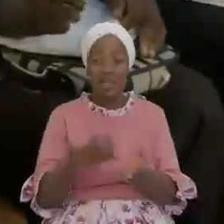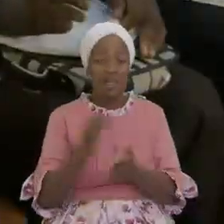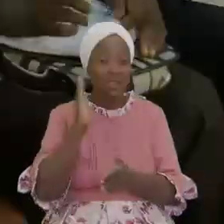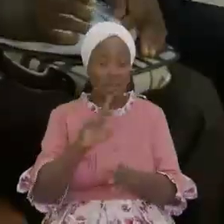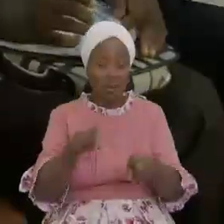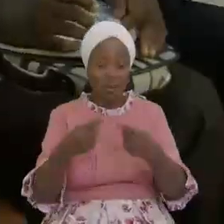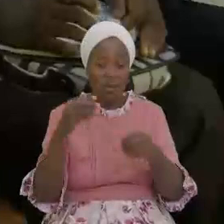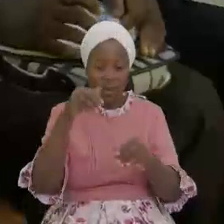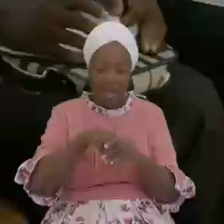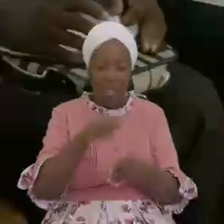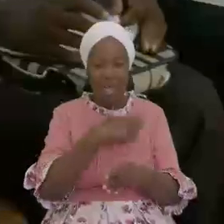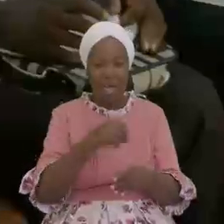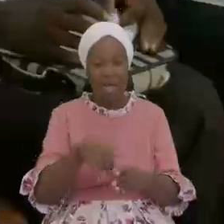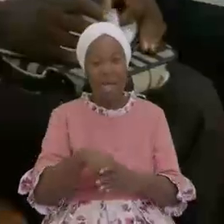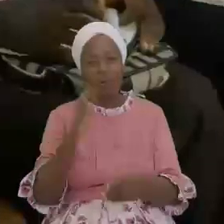and out